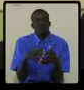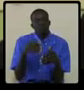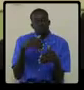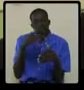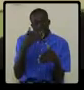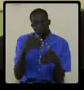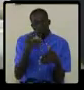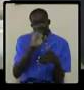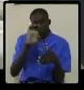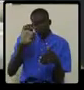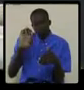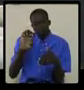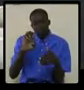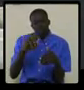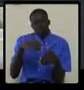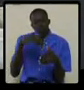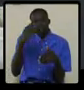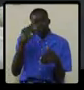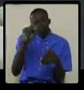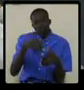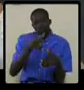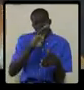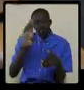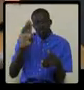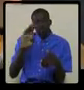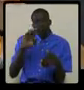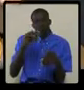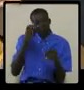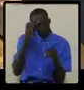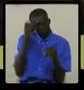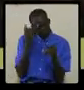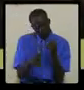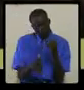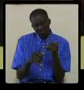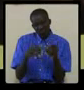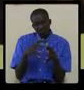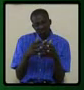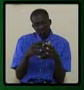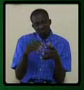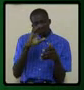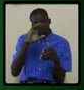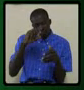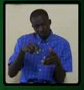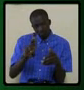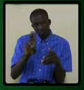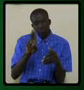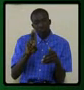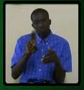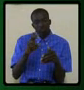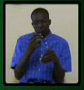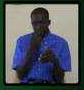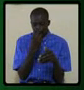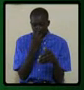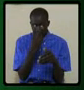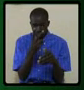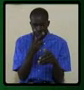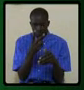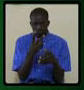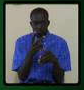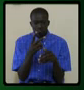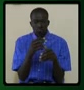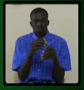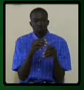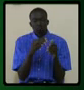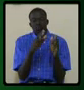Then iron, then lead, and the least reactive metal was copper. On the screen, you can see the